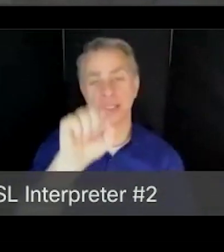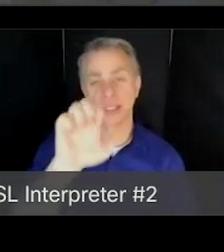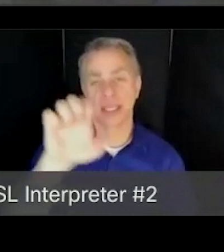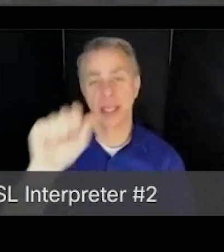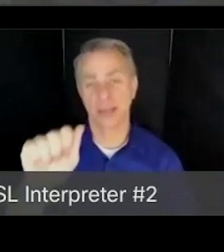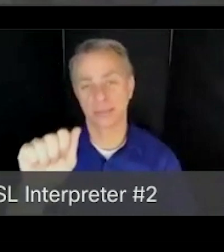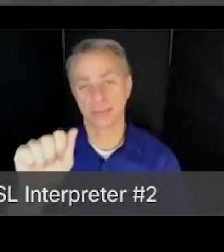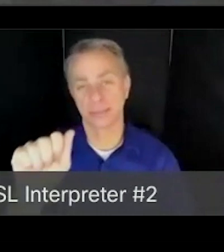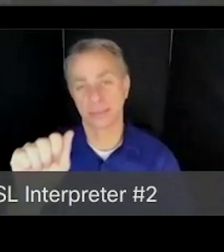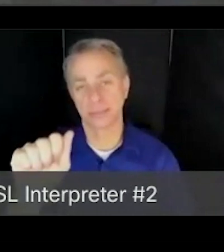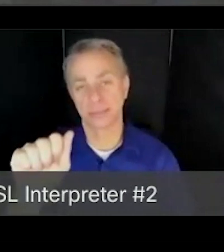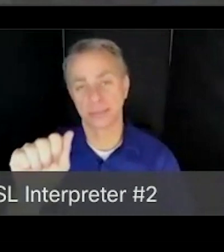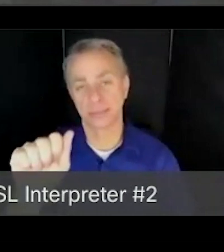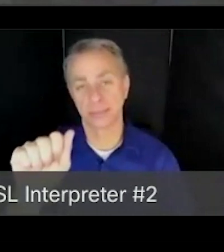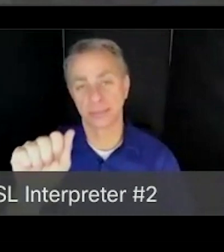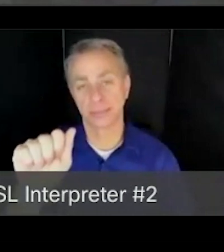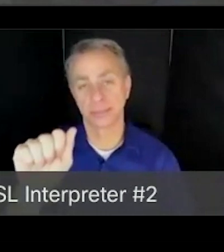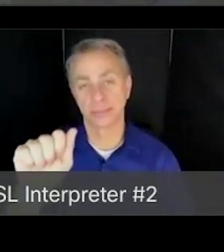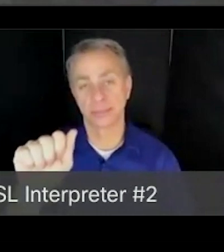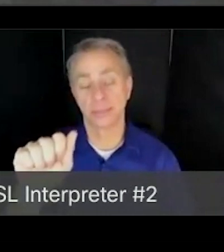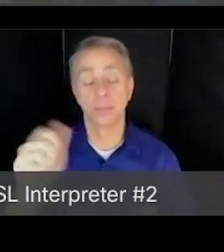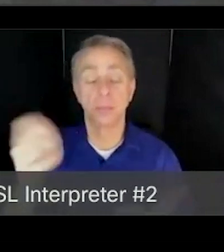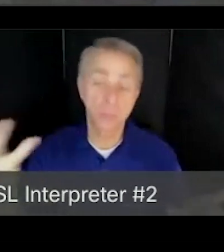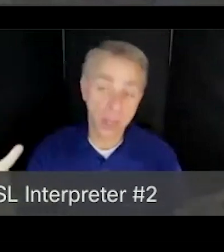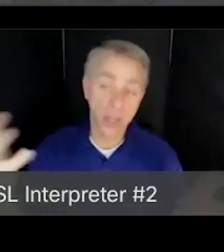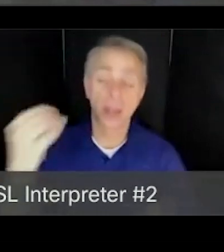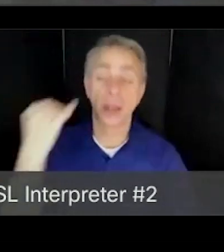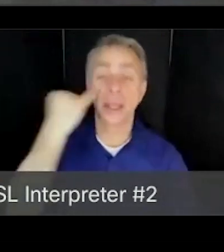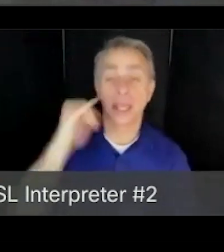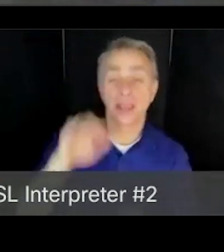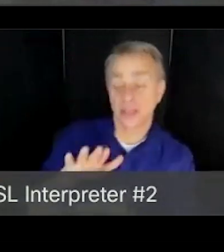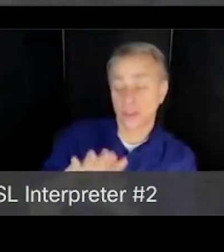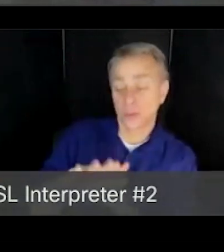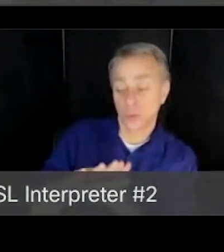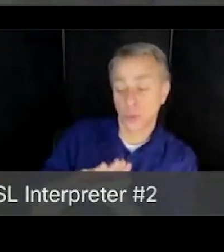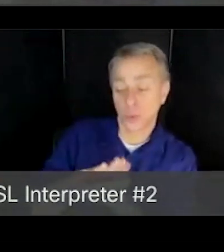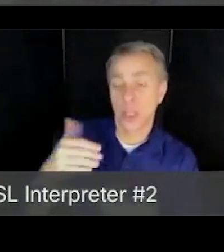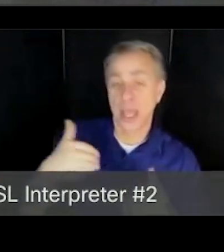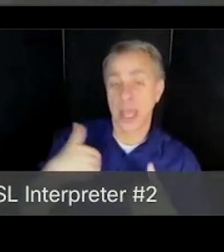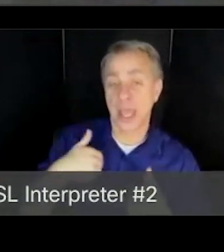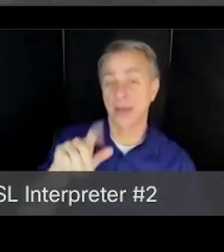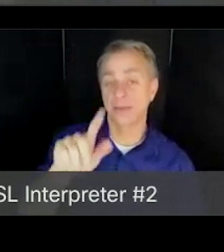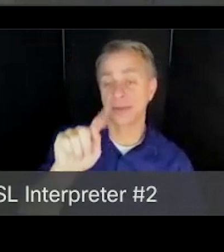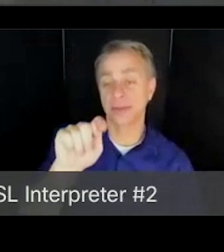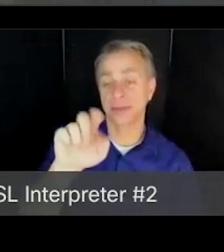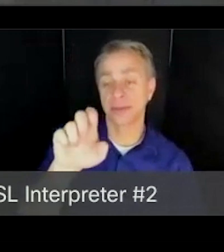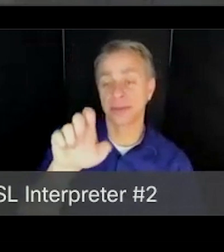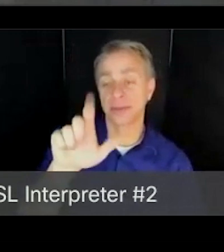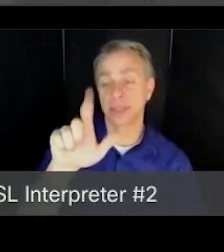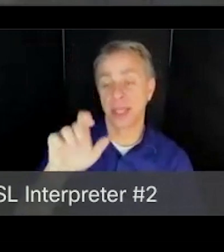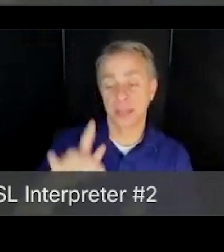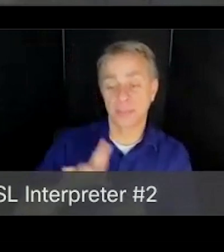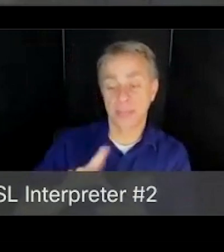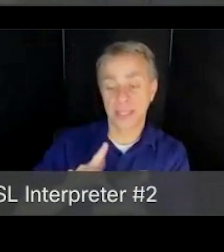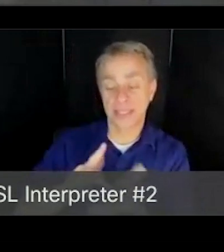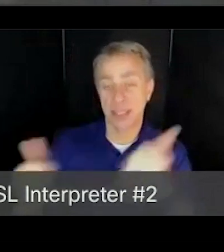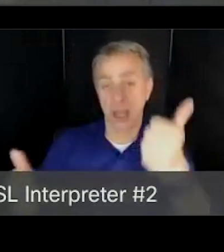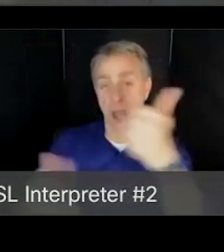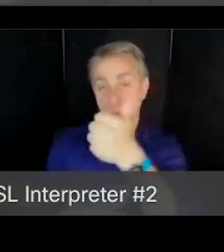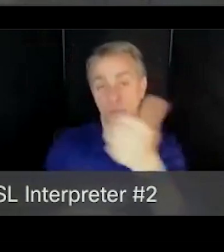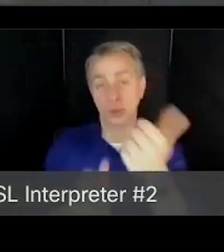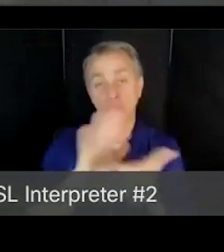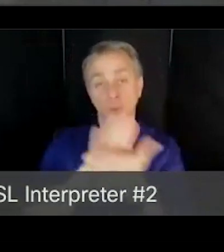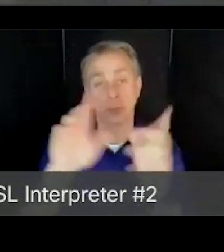if schools had like telemedicine clinics in them and run by the district, and the districts wanted to